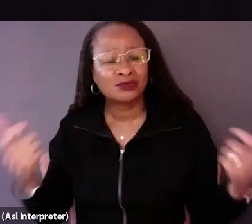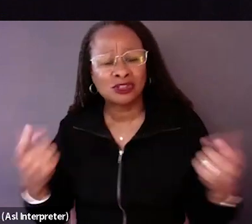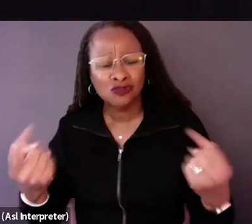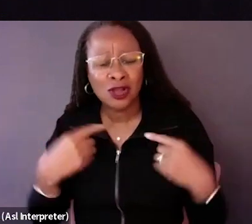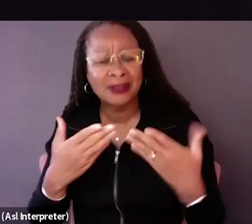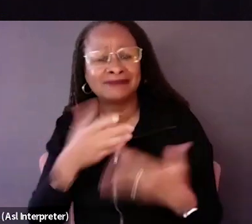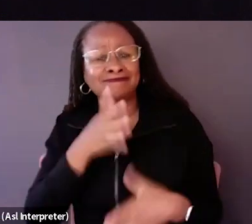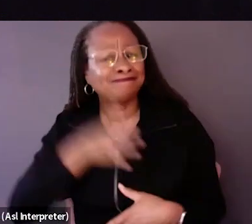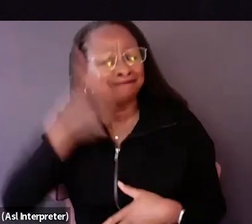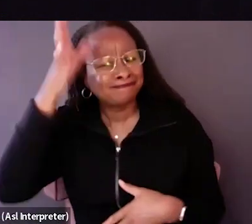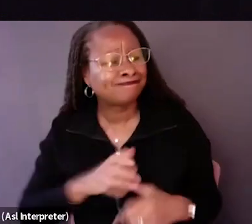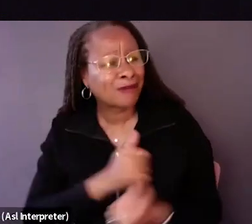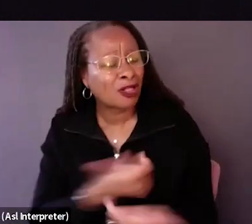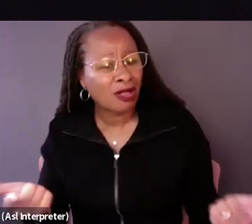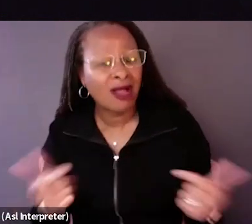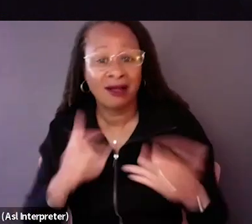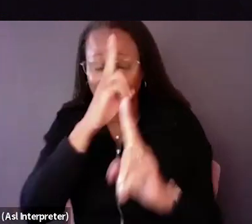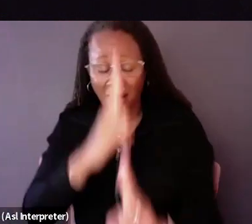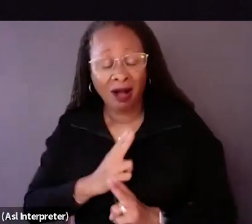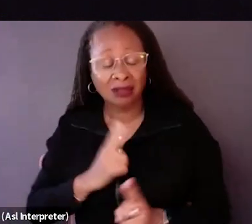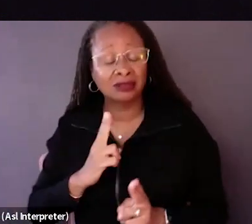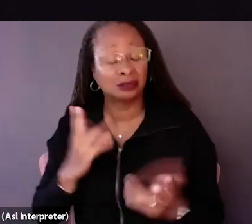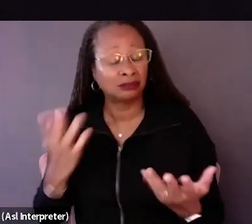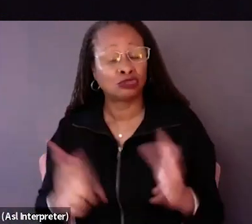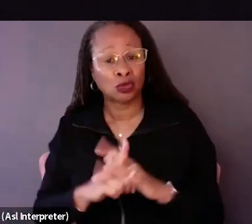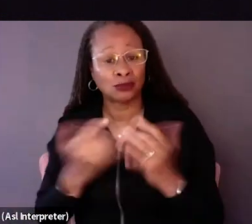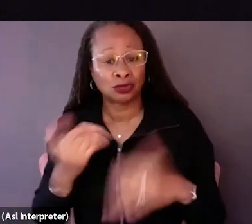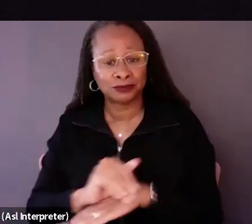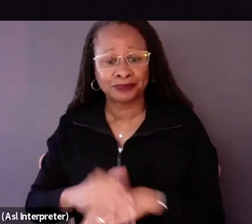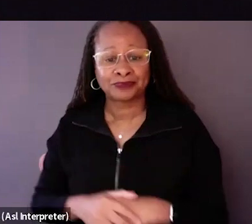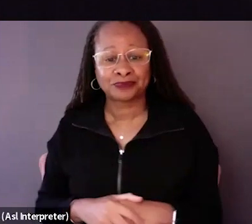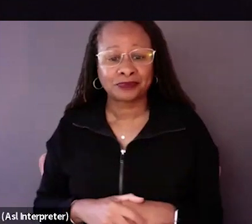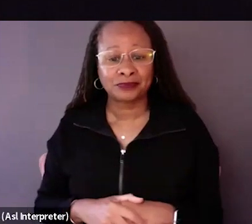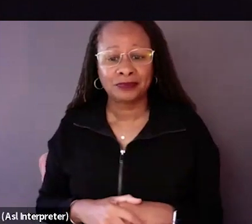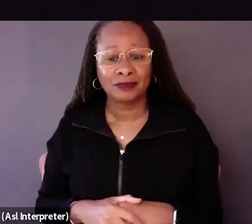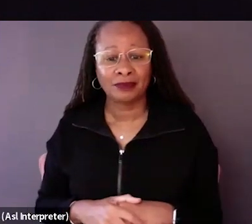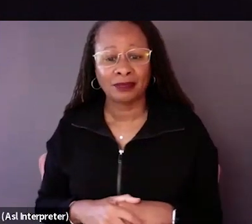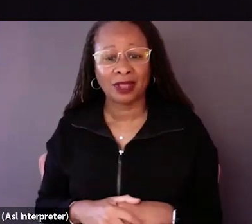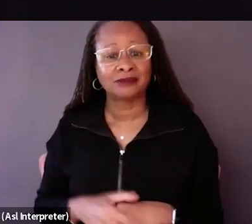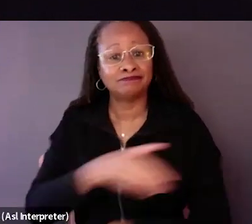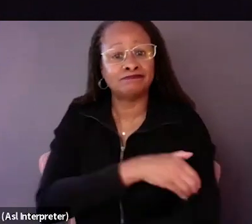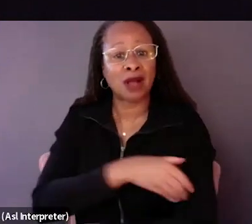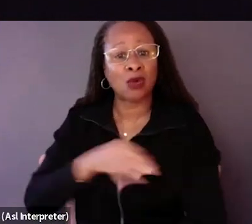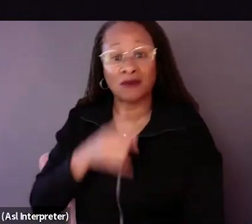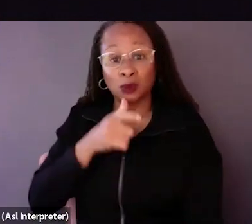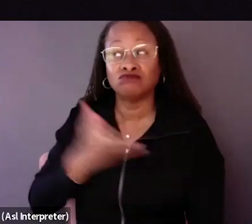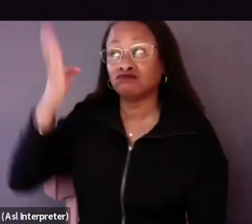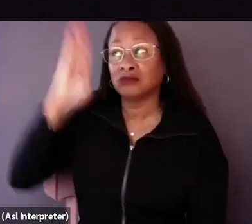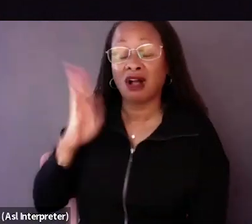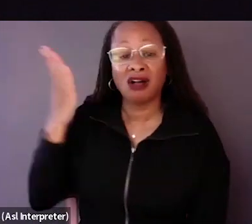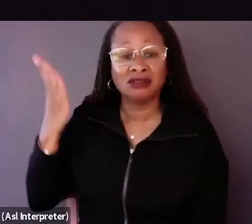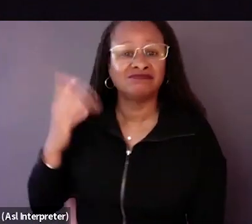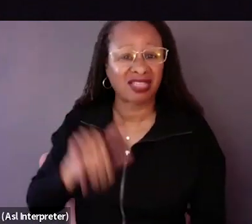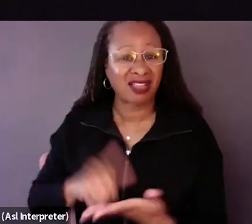and gentlemen. It's an honor to be here tonight. It's the power of God that I'm here today to share this film